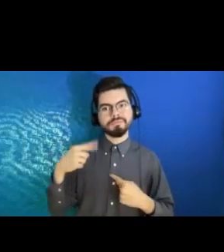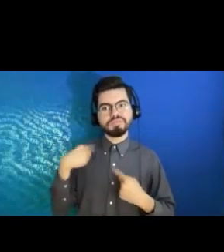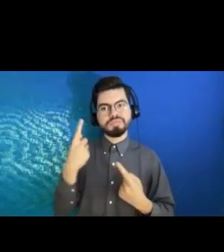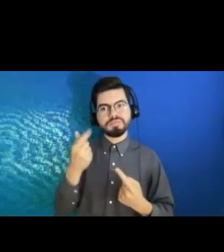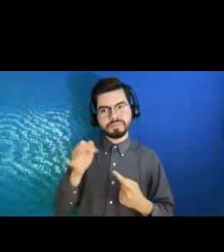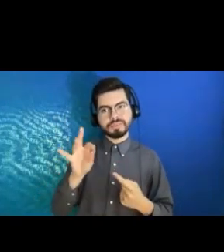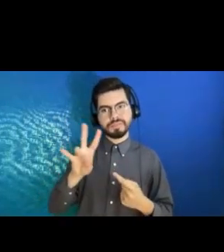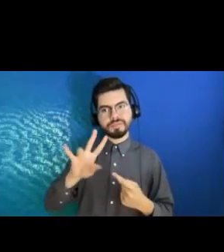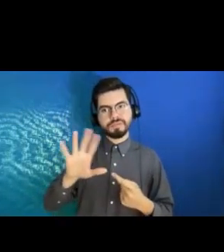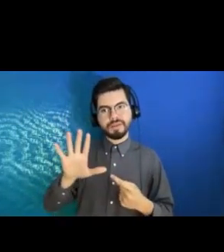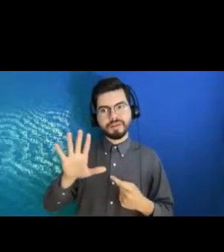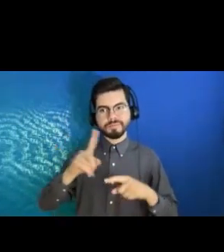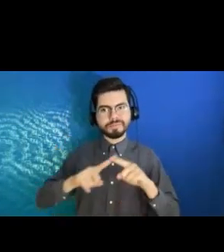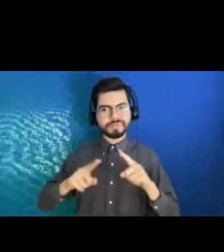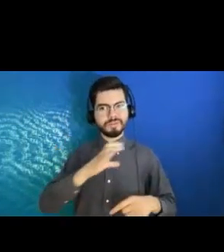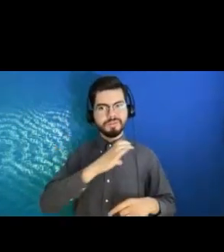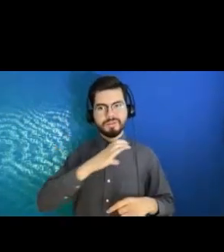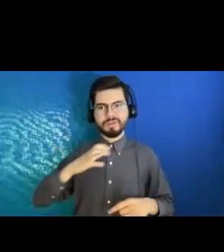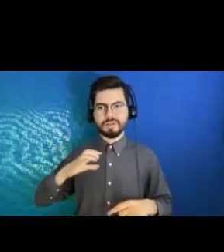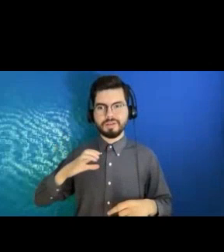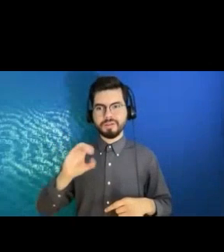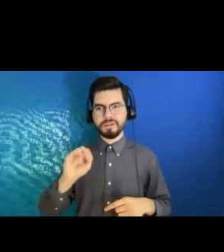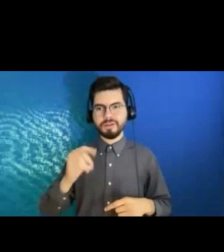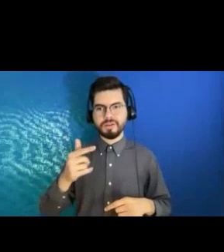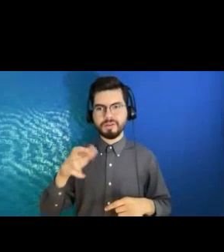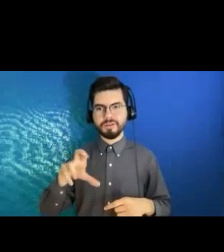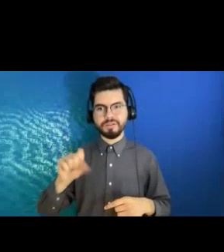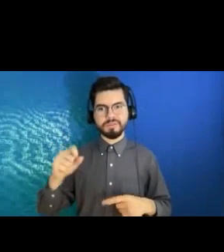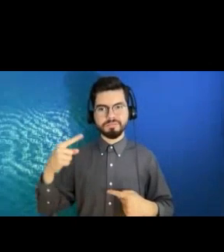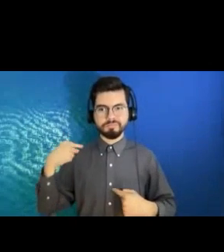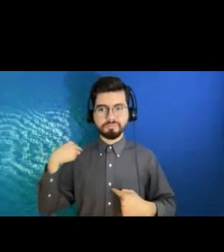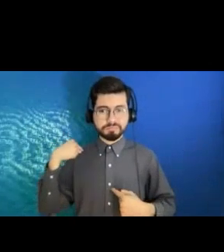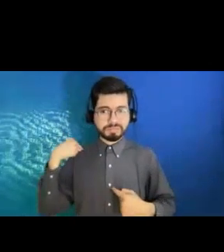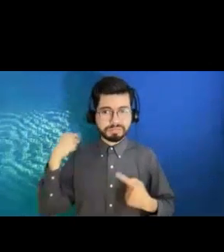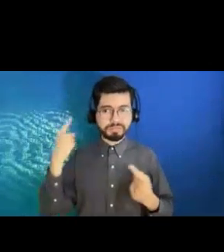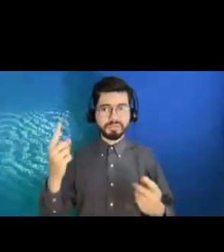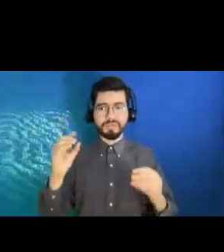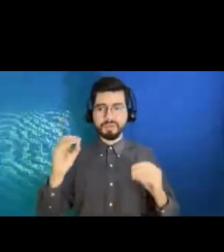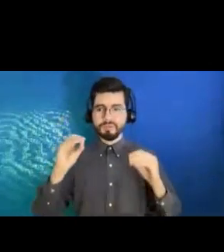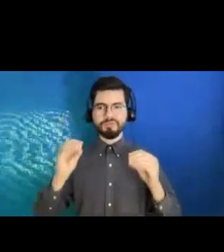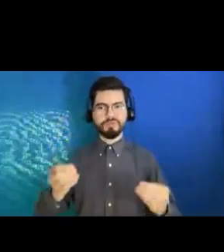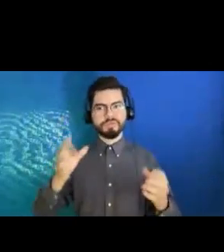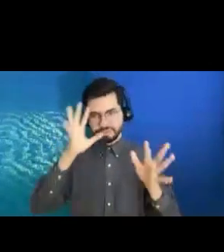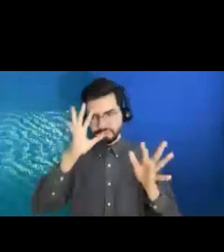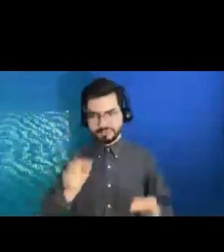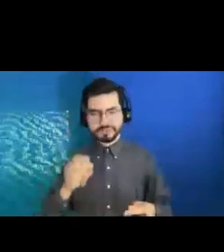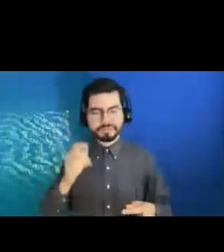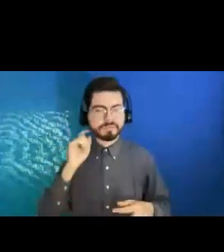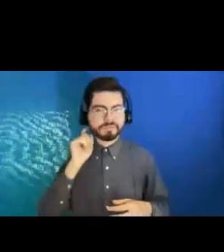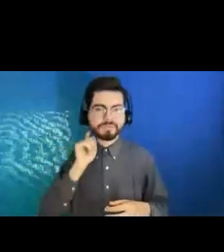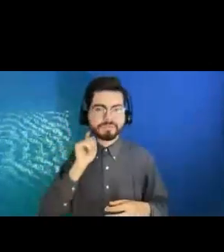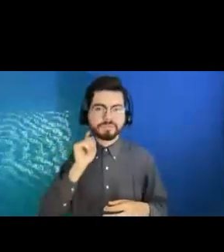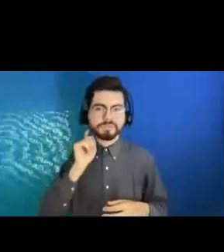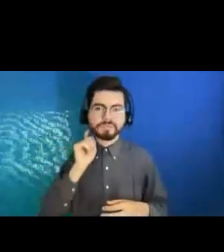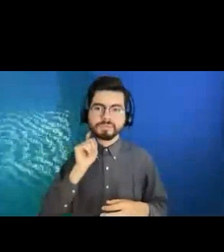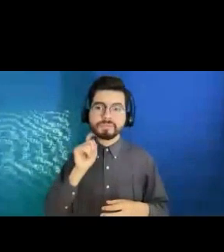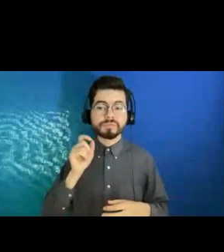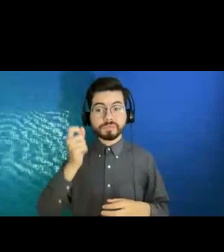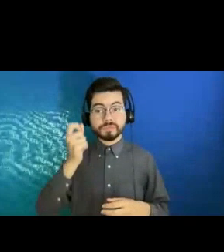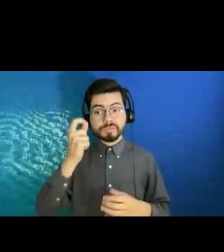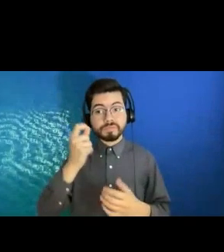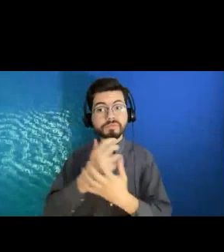one. But so despite all this visitation, bear habitat is actually in really good shape, because